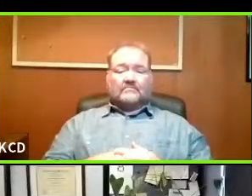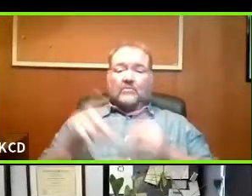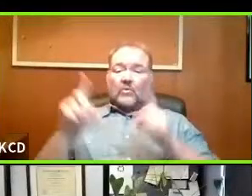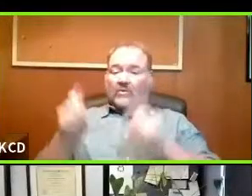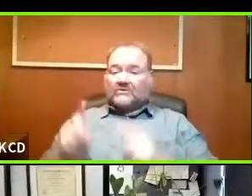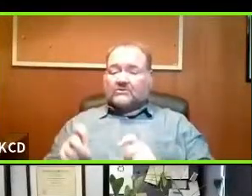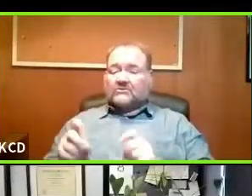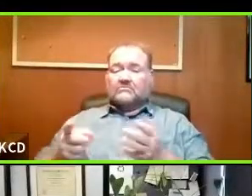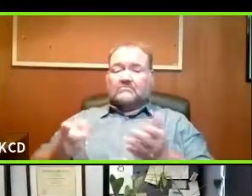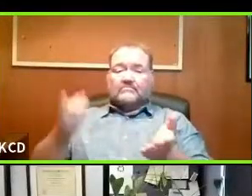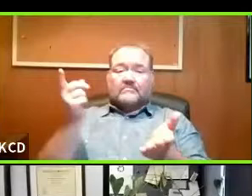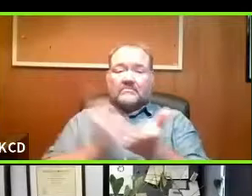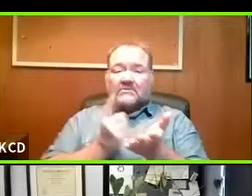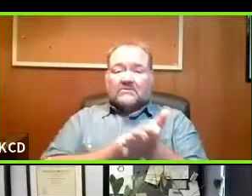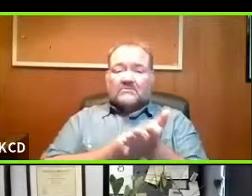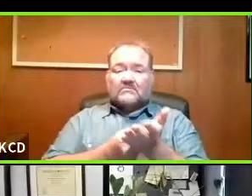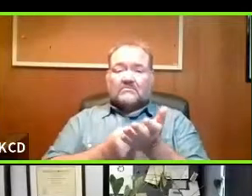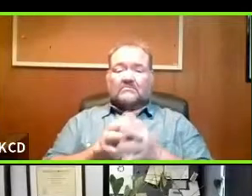Questions, discussion?